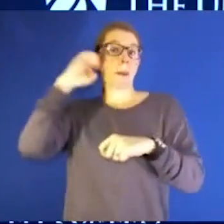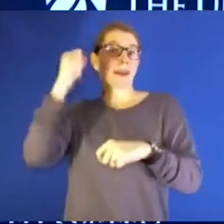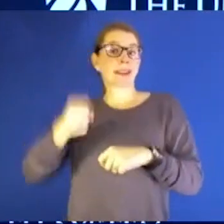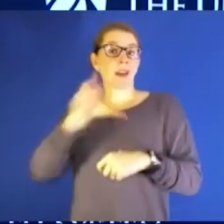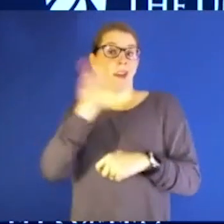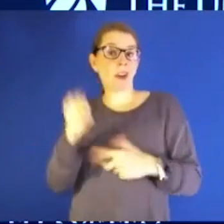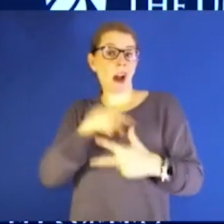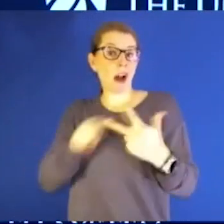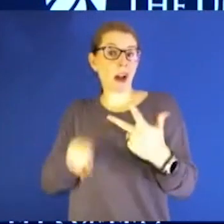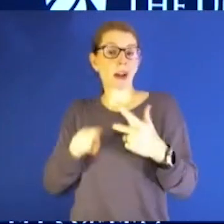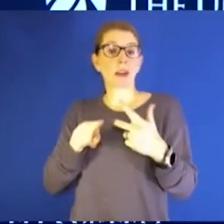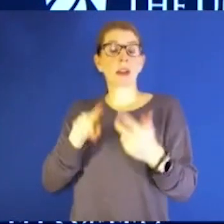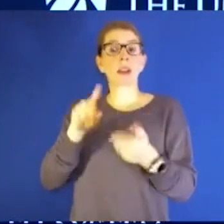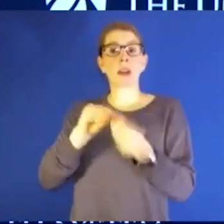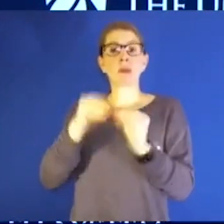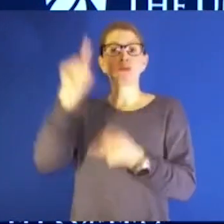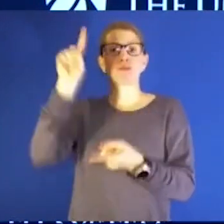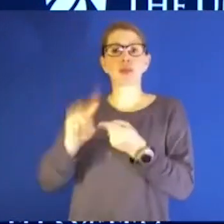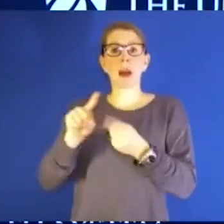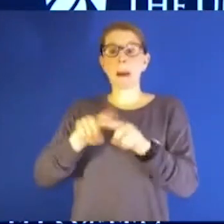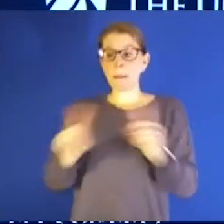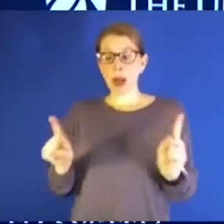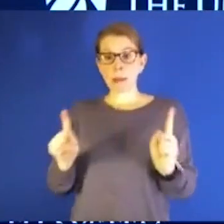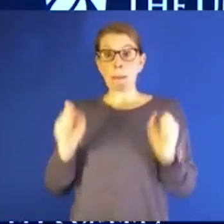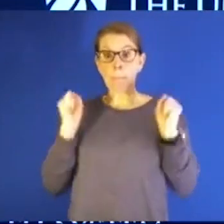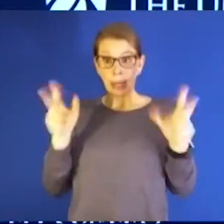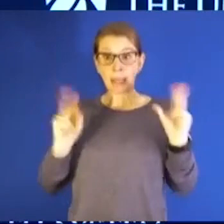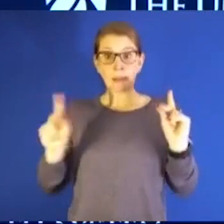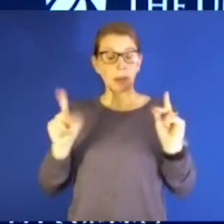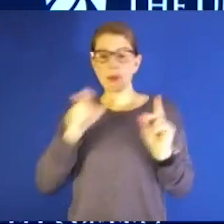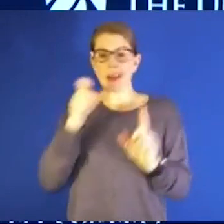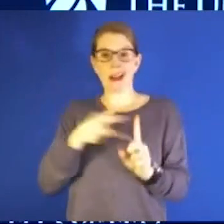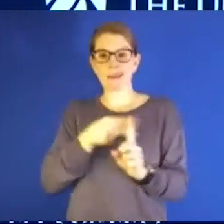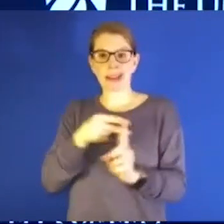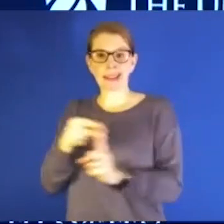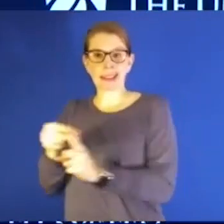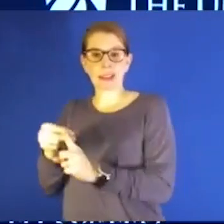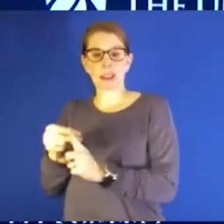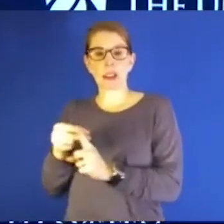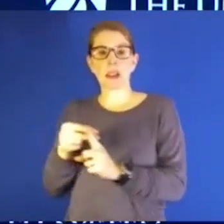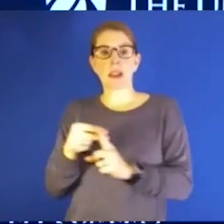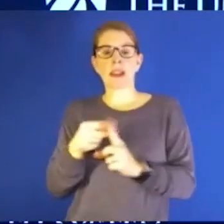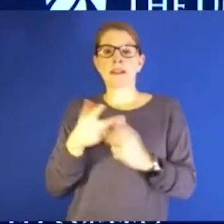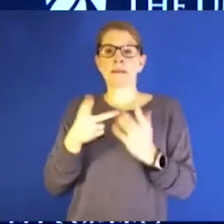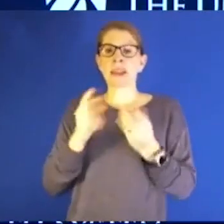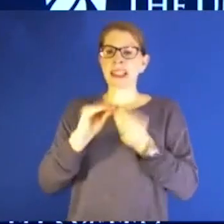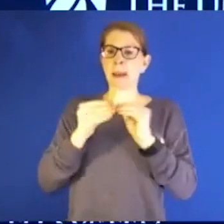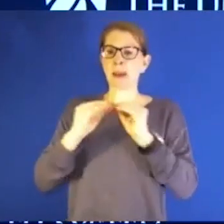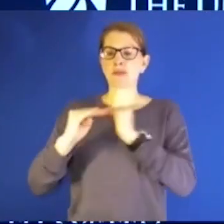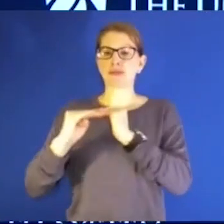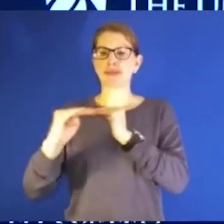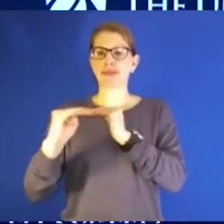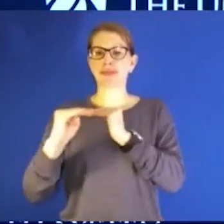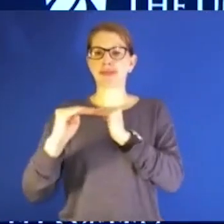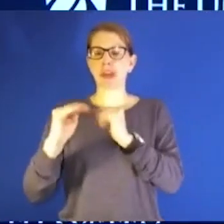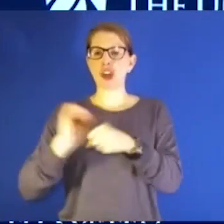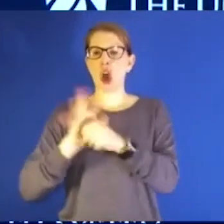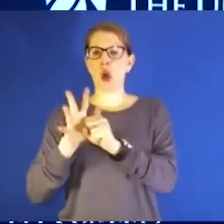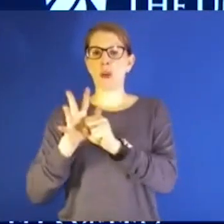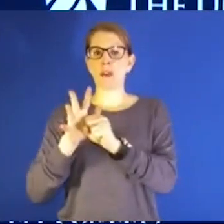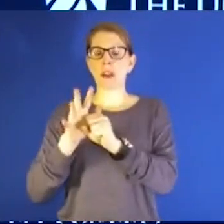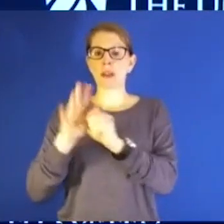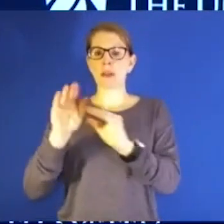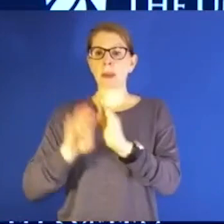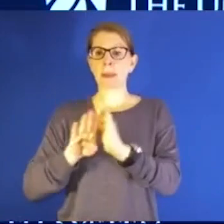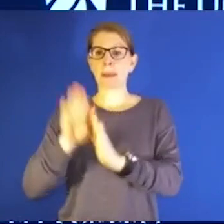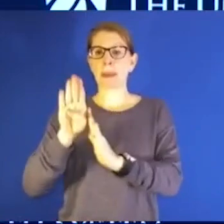large number of unvaccinated people, there is a constant drum. There's a constant number of COVID that is higher than